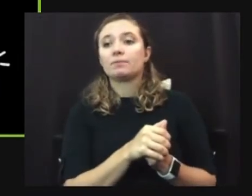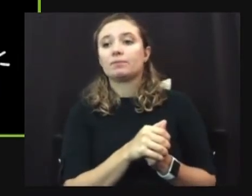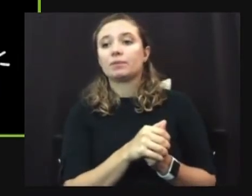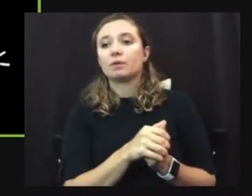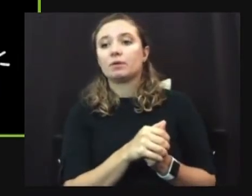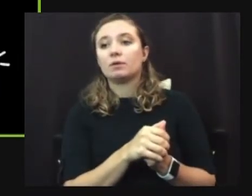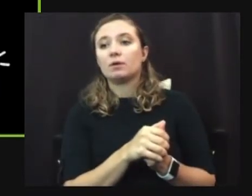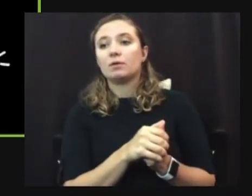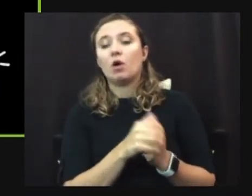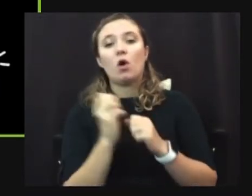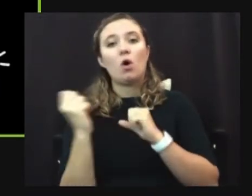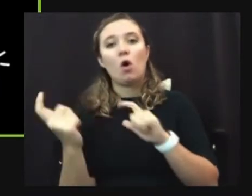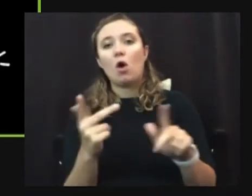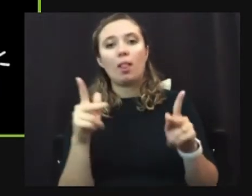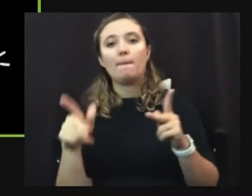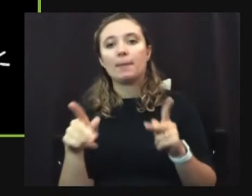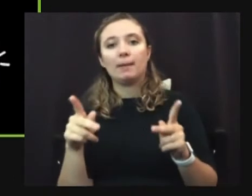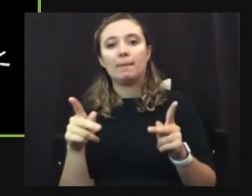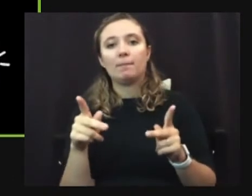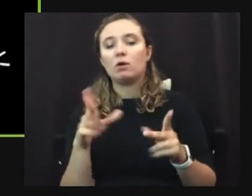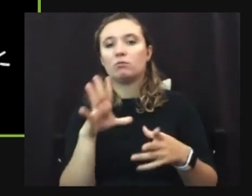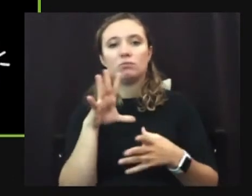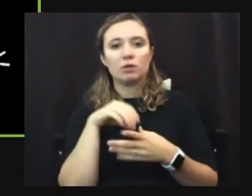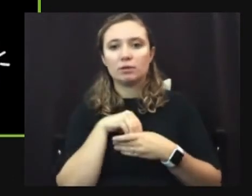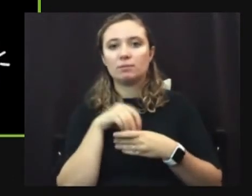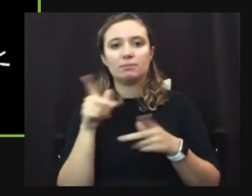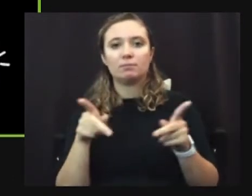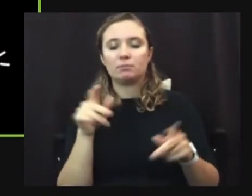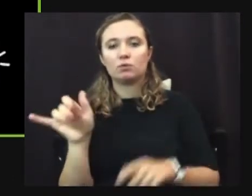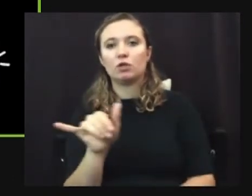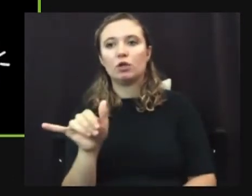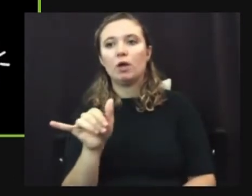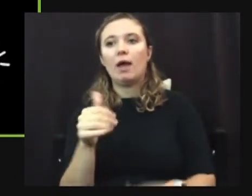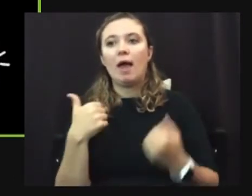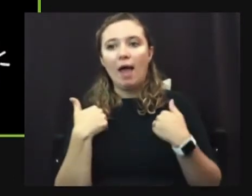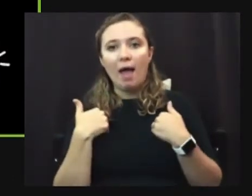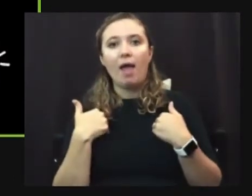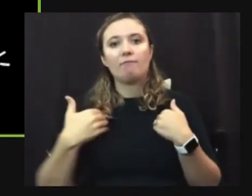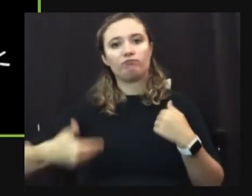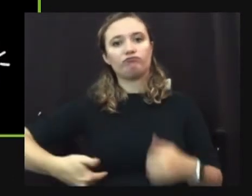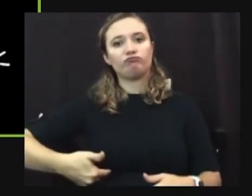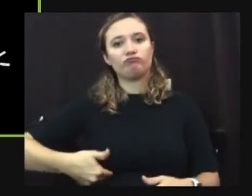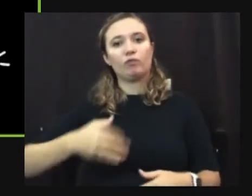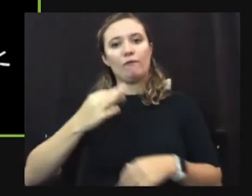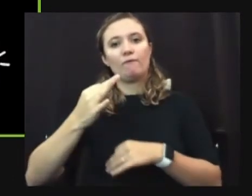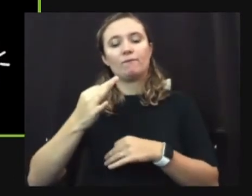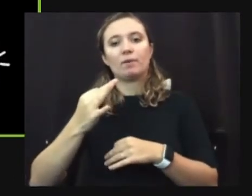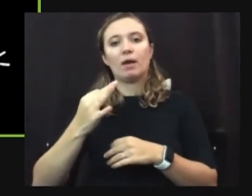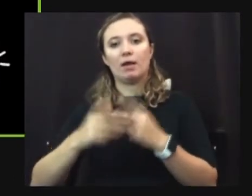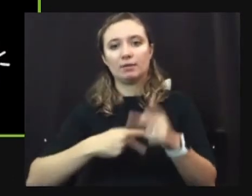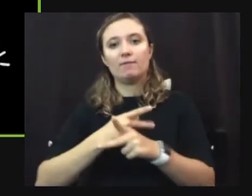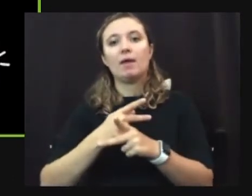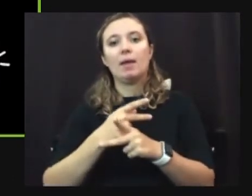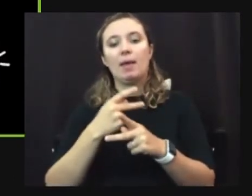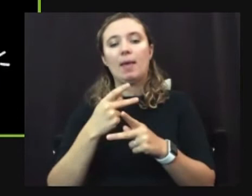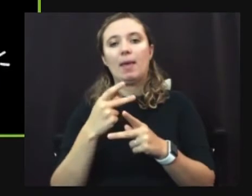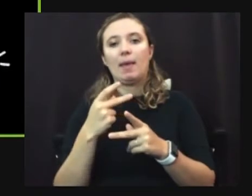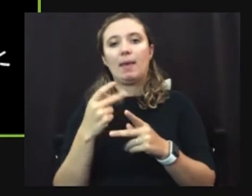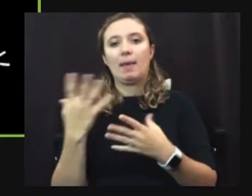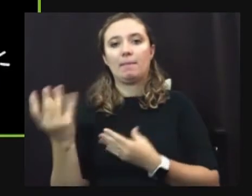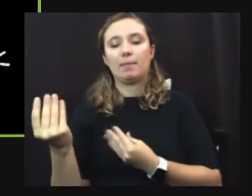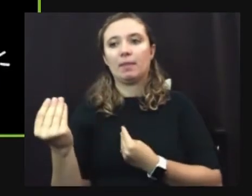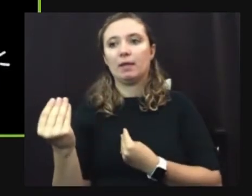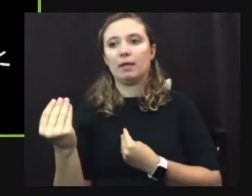all people have innate forms of empathy. All people, autistic or not, have varying degrees of